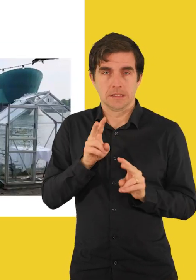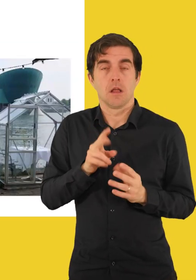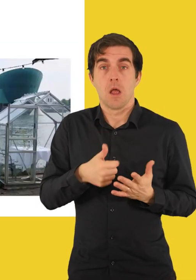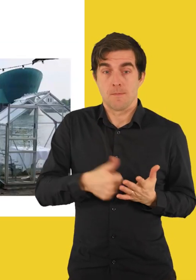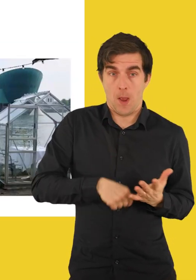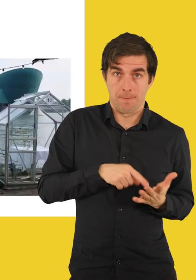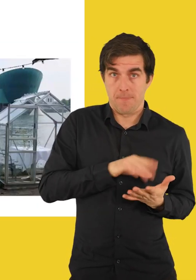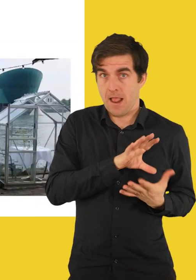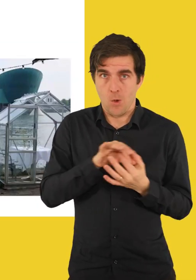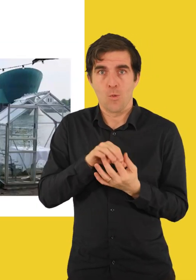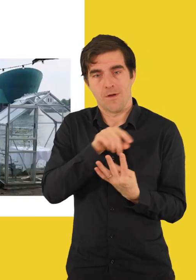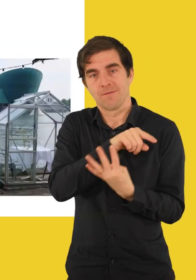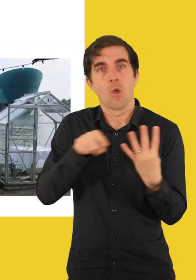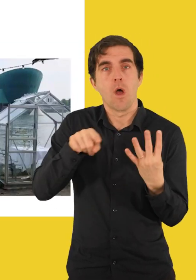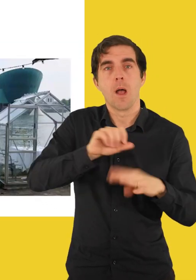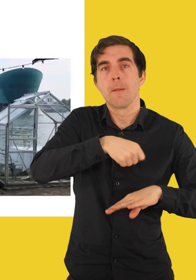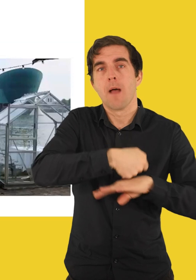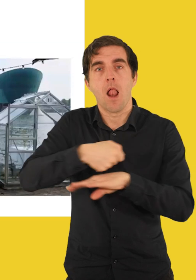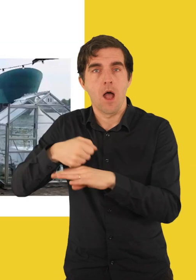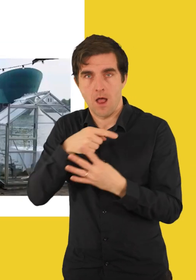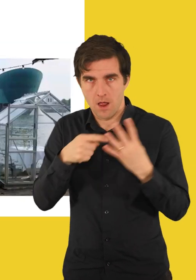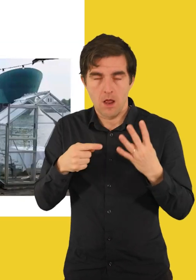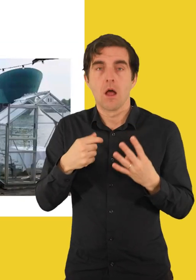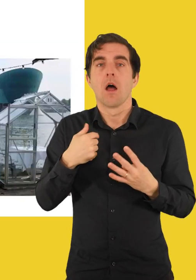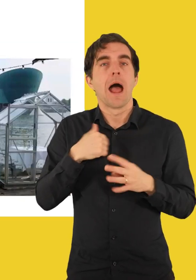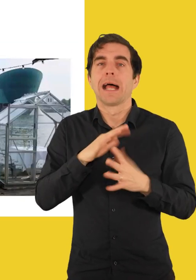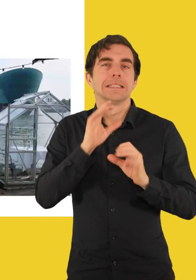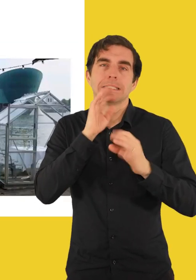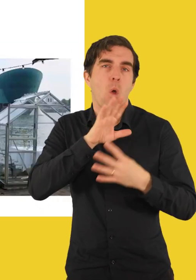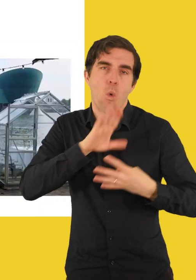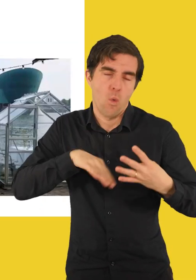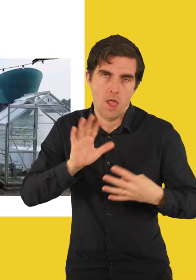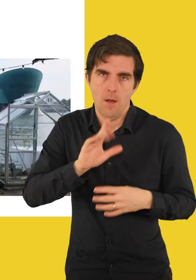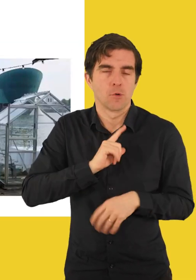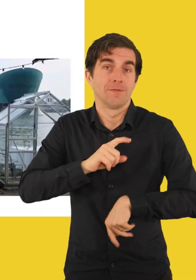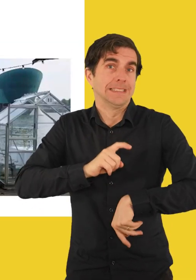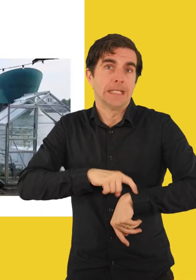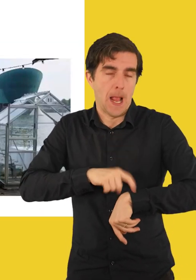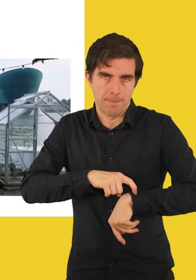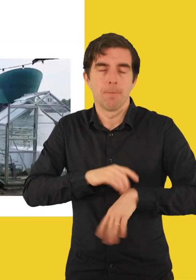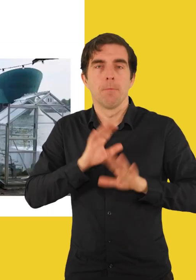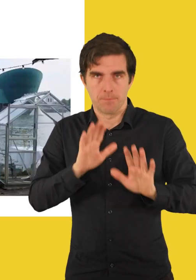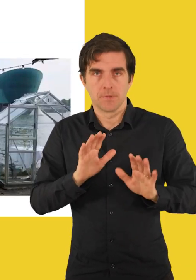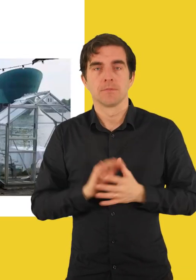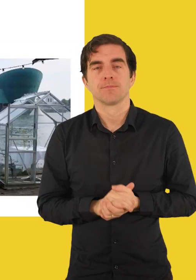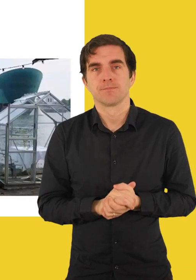We are now just starting a program about these pillars. I don't mention them all because of the time.